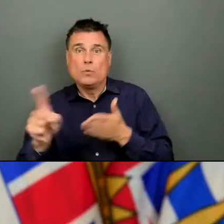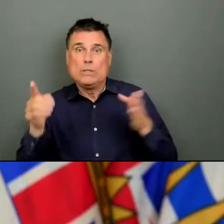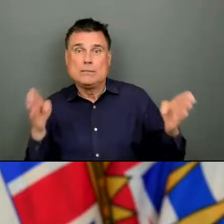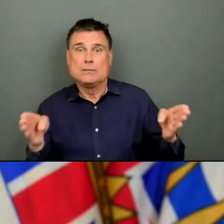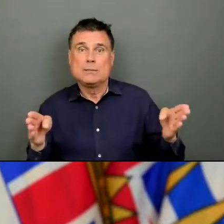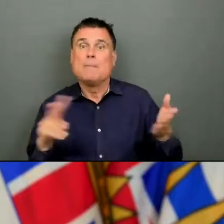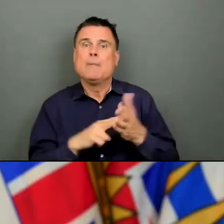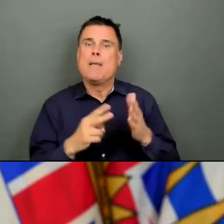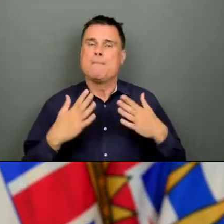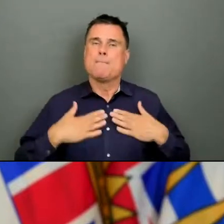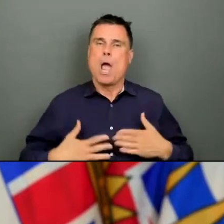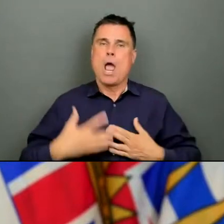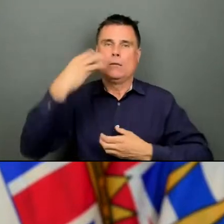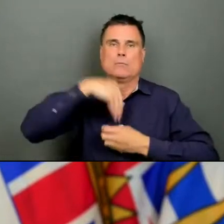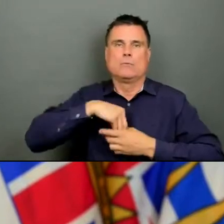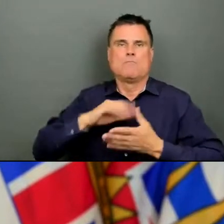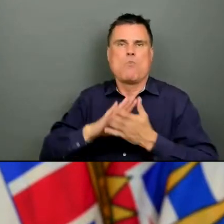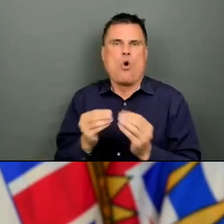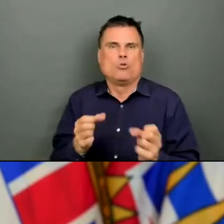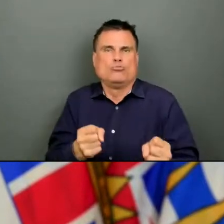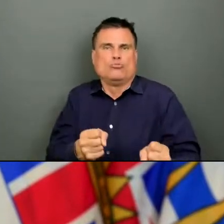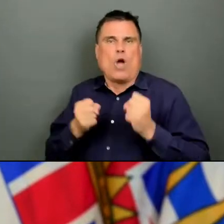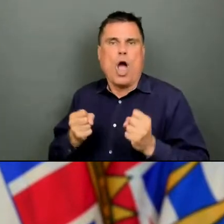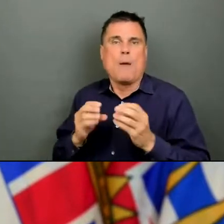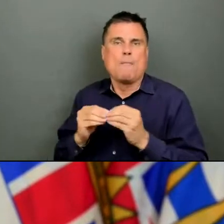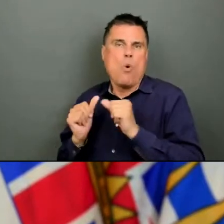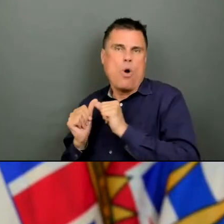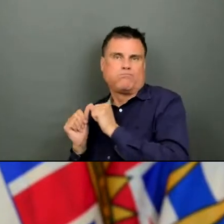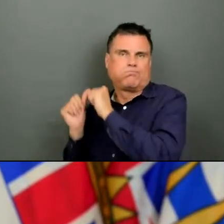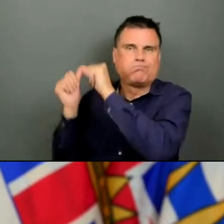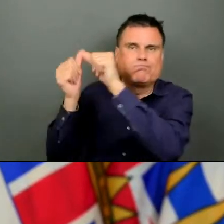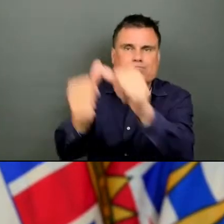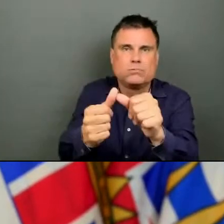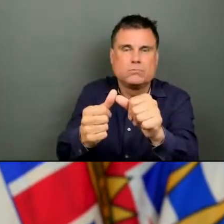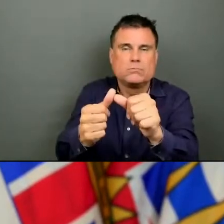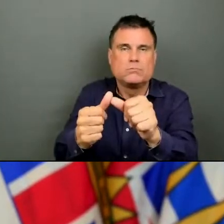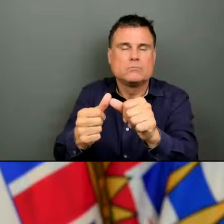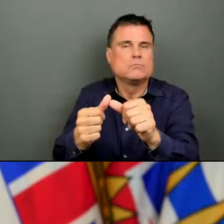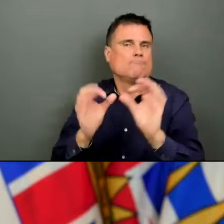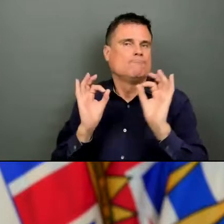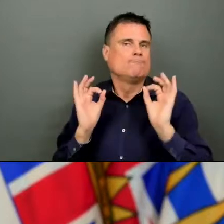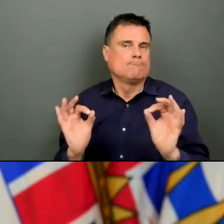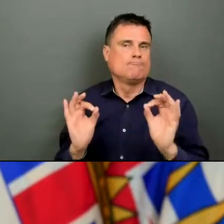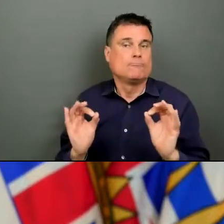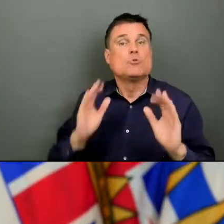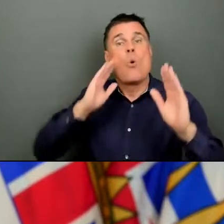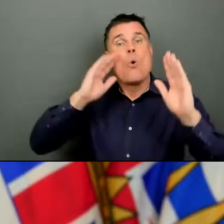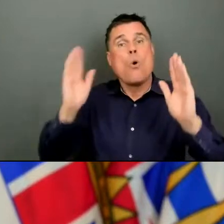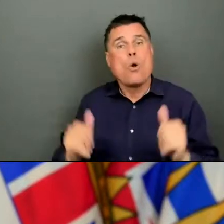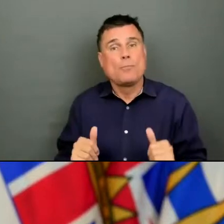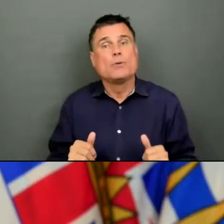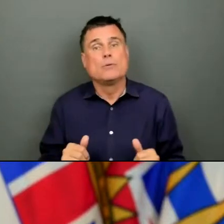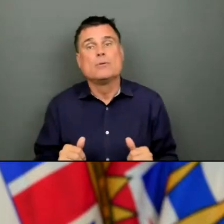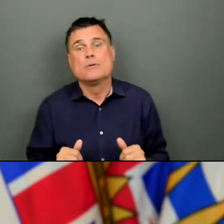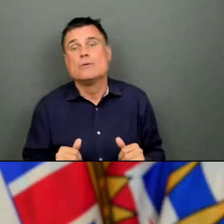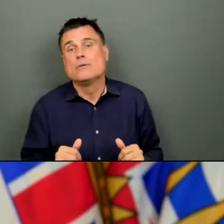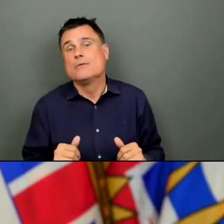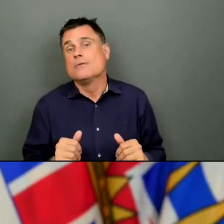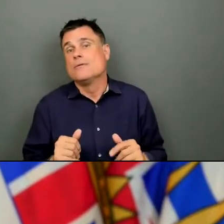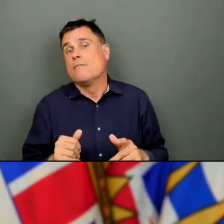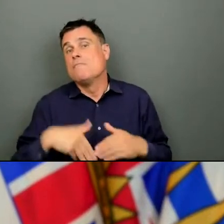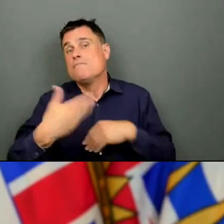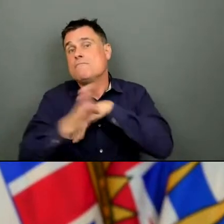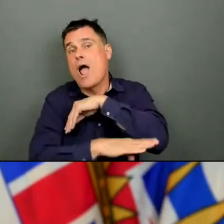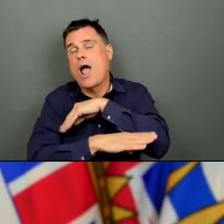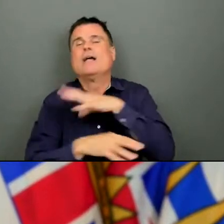that means that will last us through, hopefully, next fall, next respiratory season. So these are all the things that